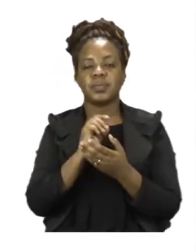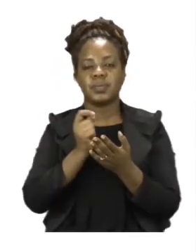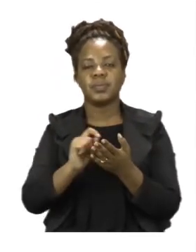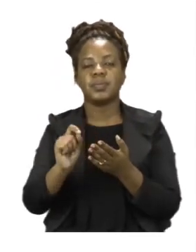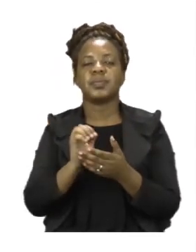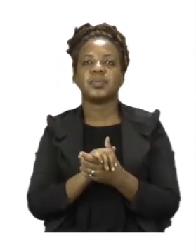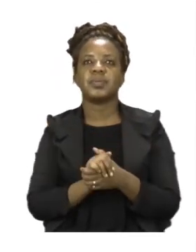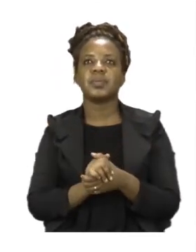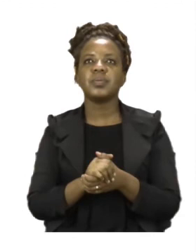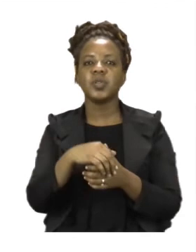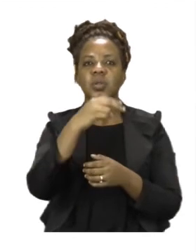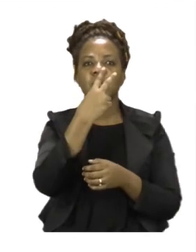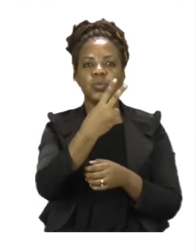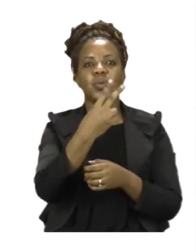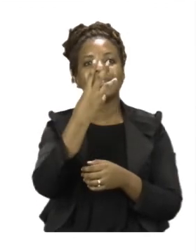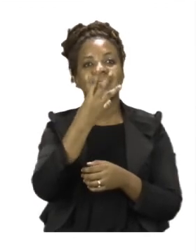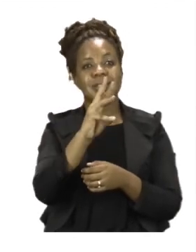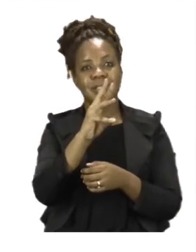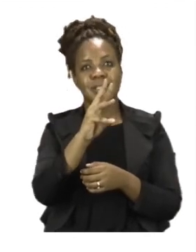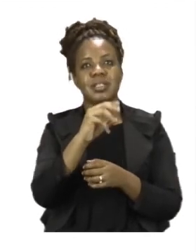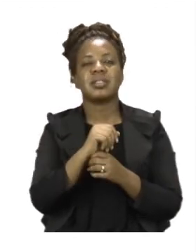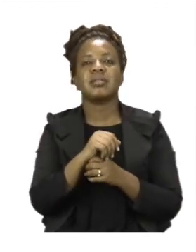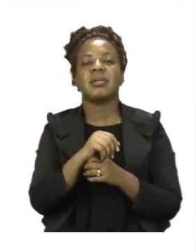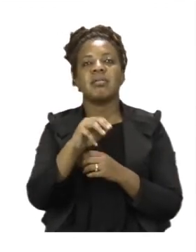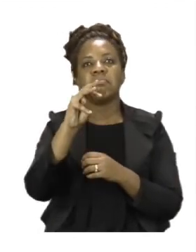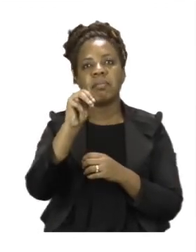2021, just like how you write your dates in your books.